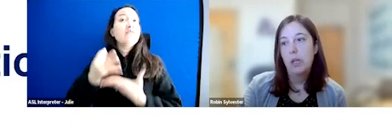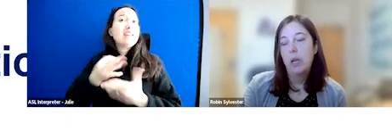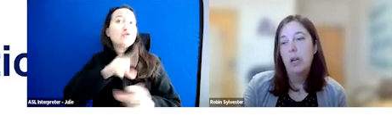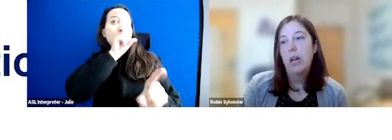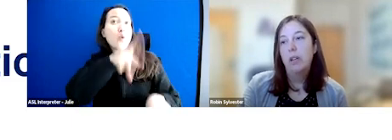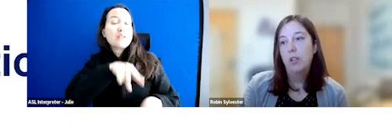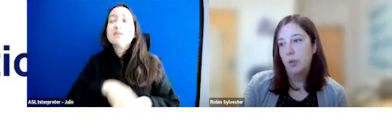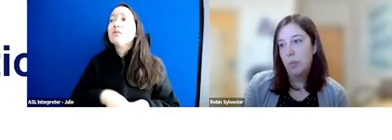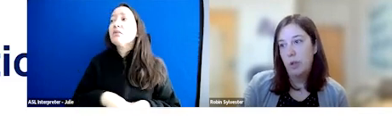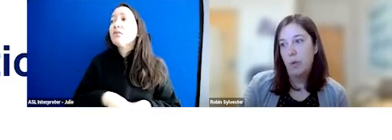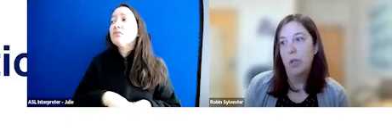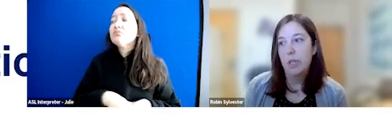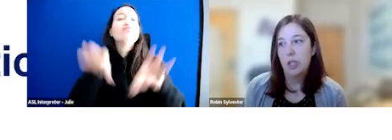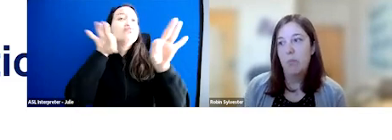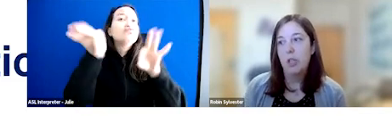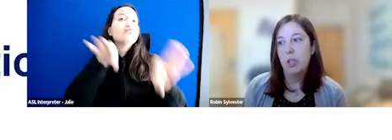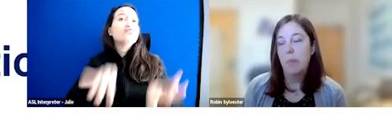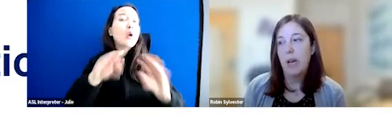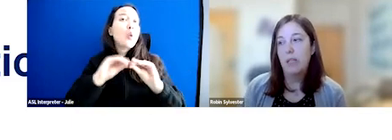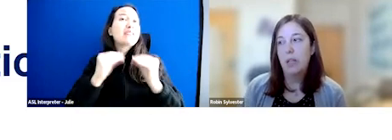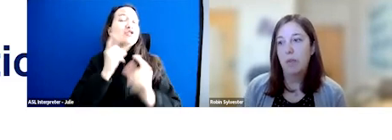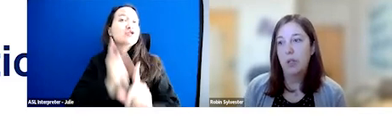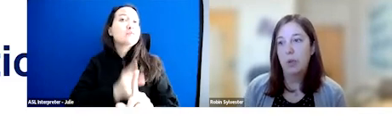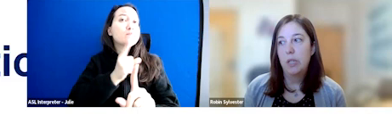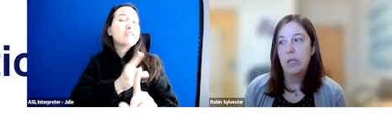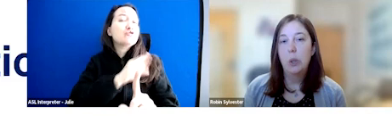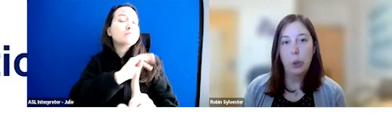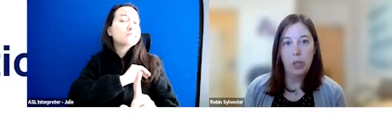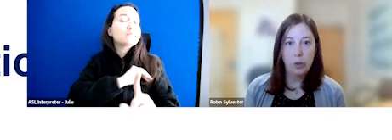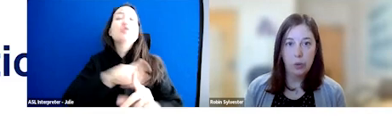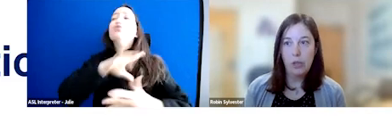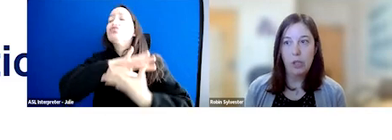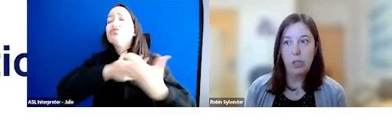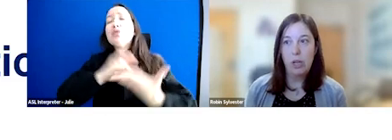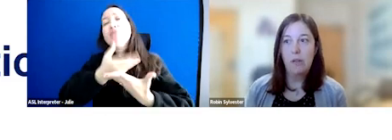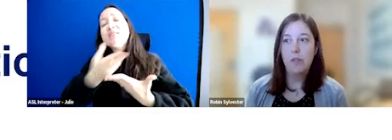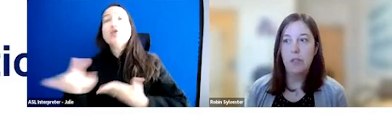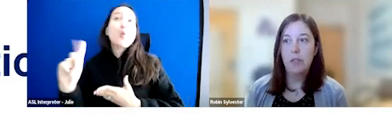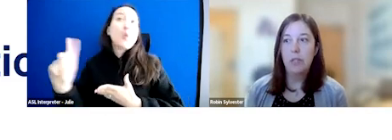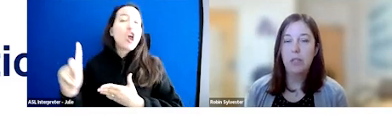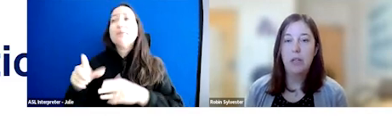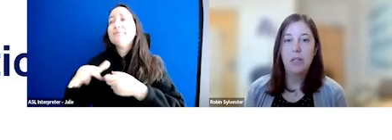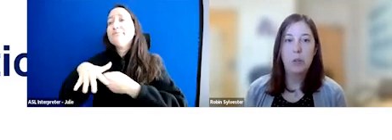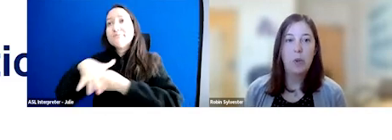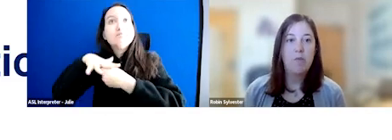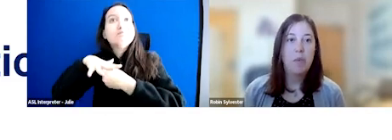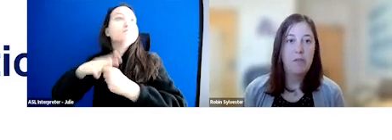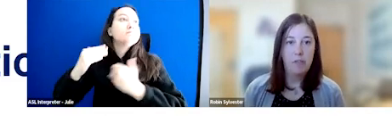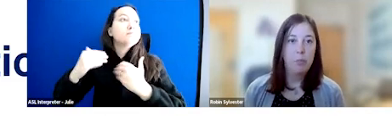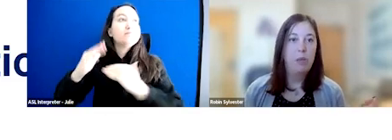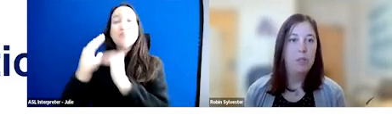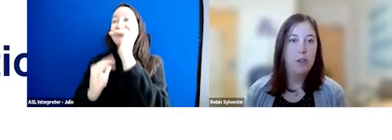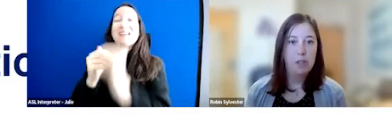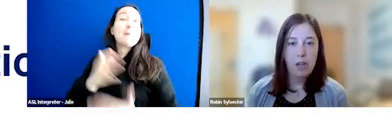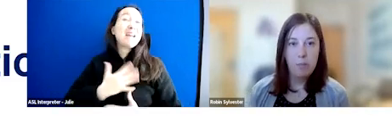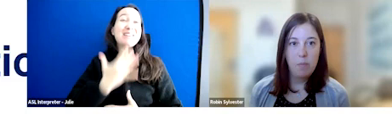reports, and a description of the organization mission, capacity, and resources, including the location and facilities. And this is one of my